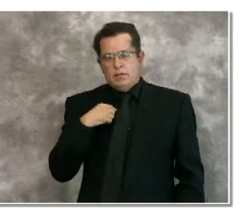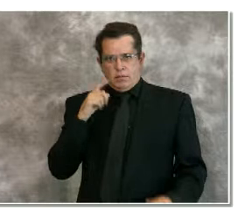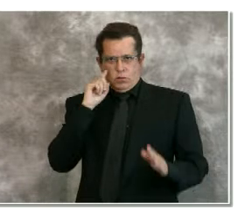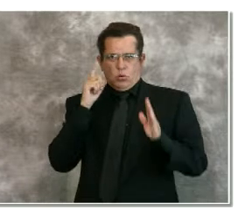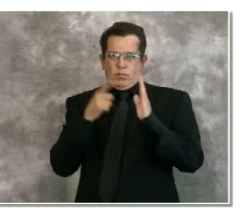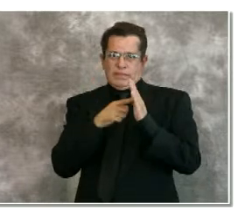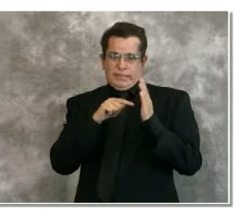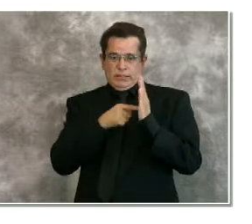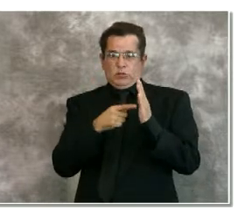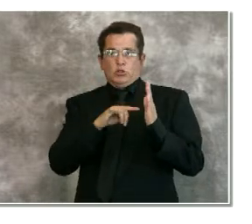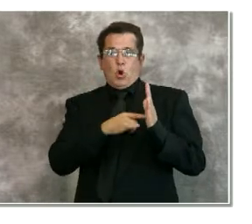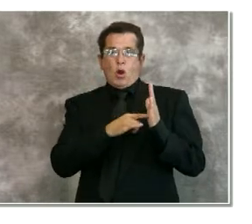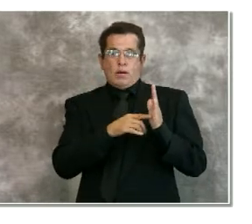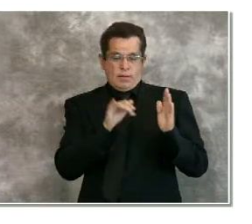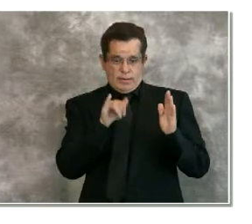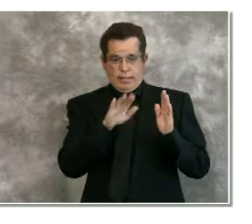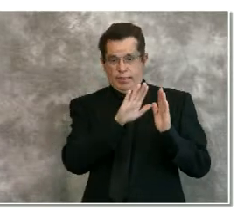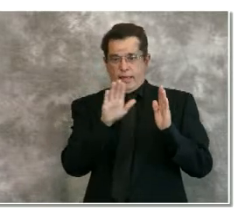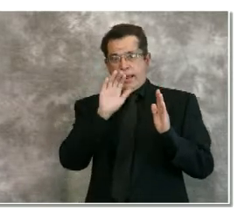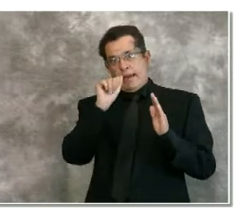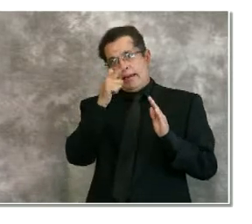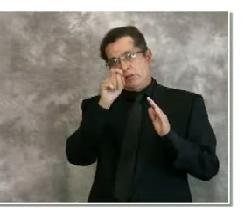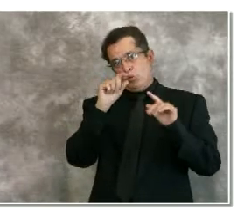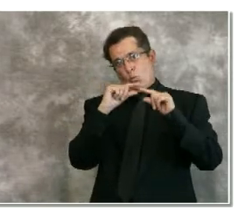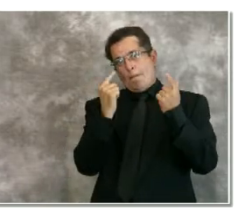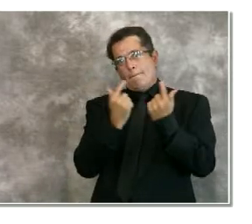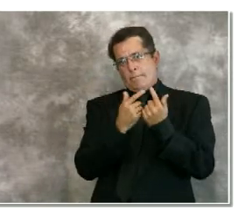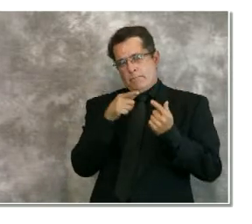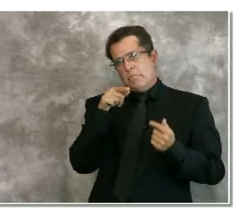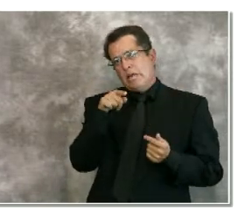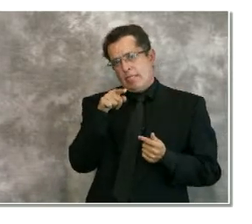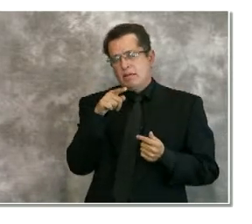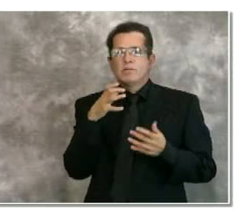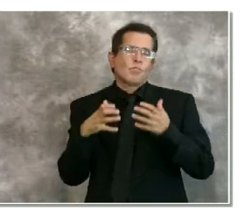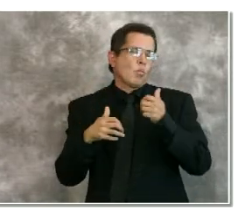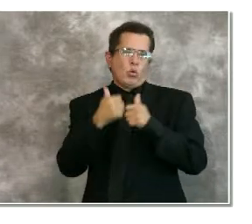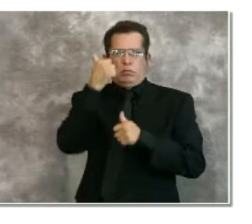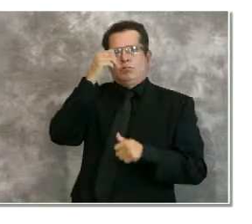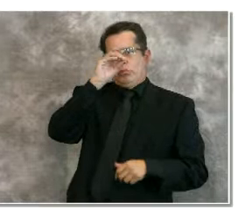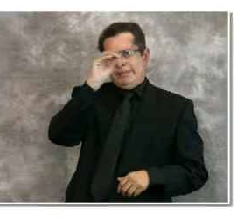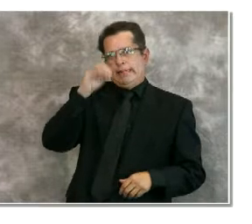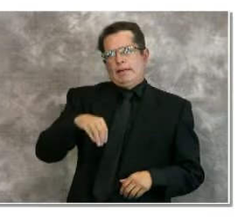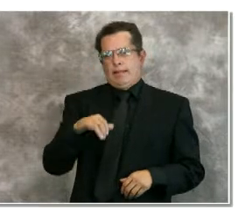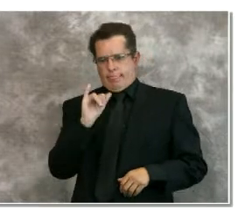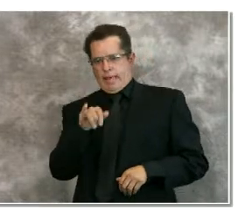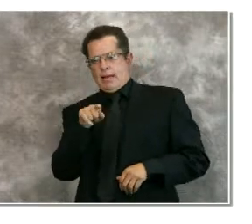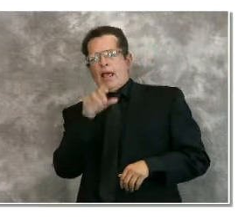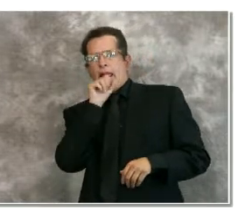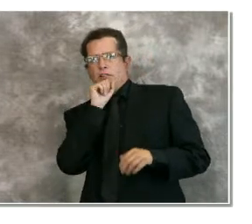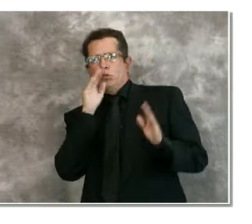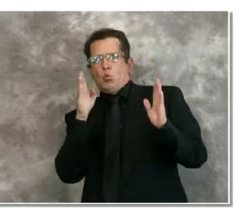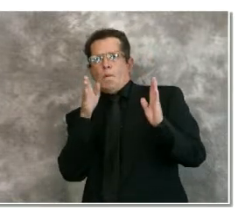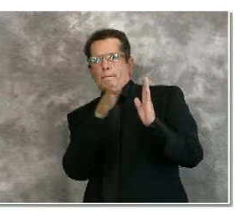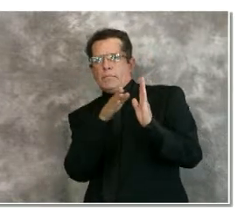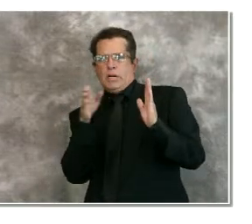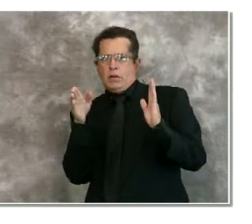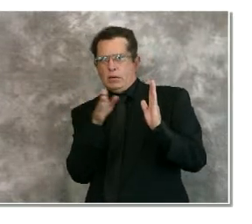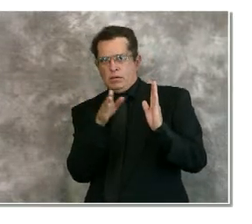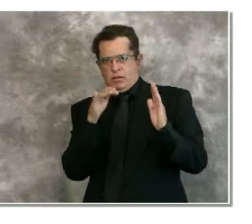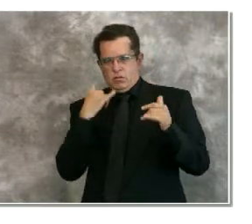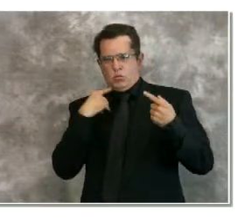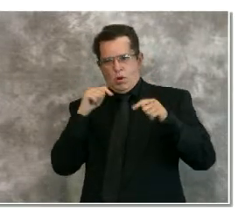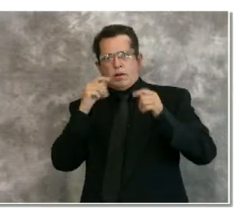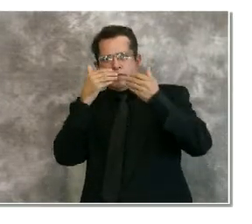the pandemic, individuals in this age group have represented the majority of cases. Breaking down this age